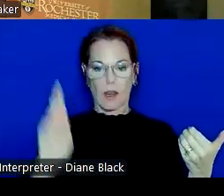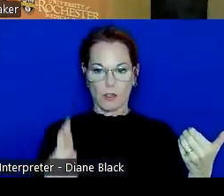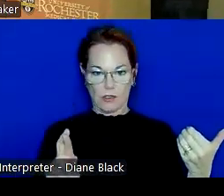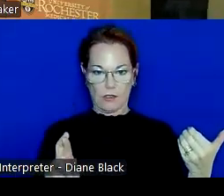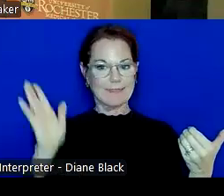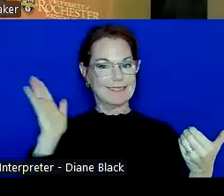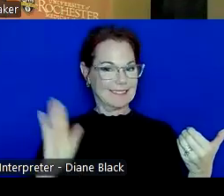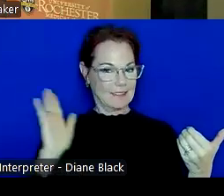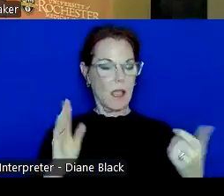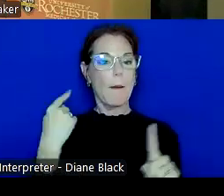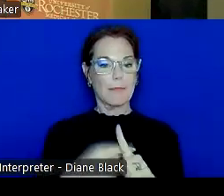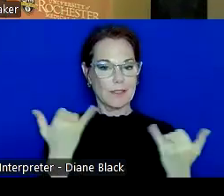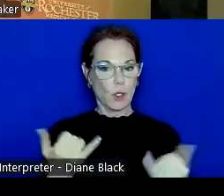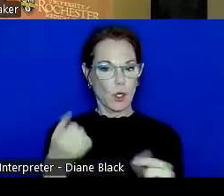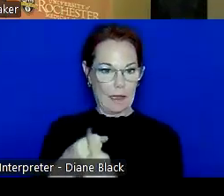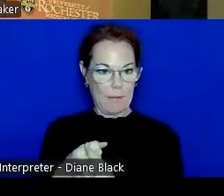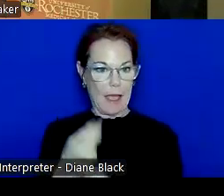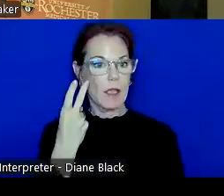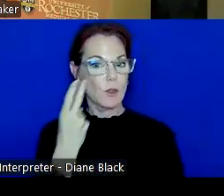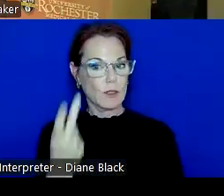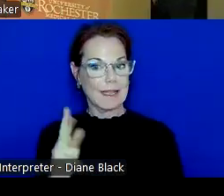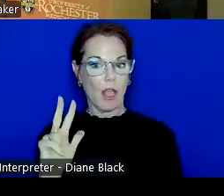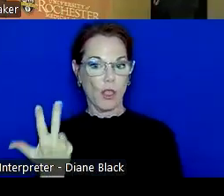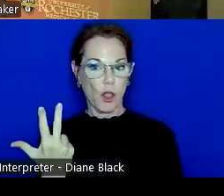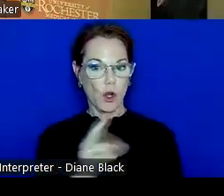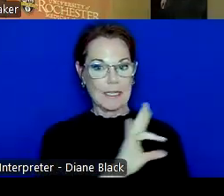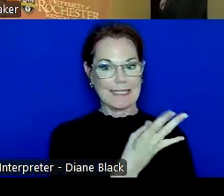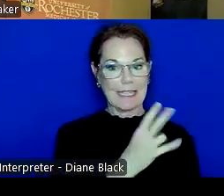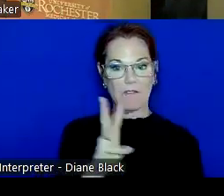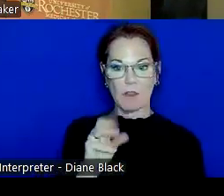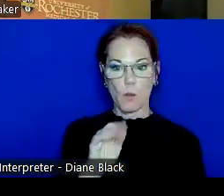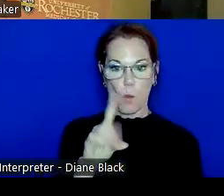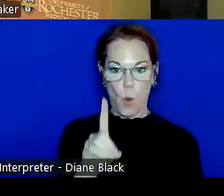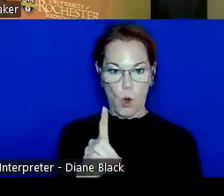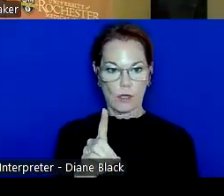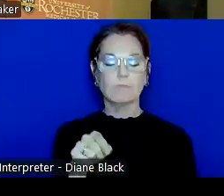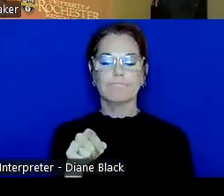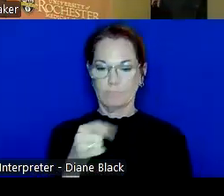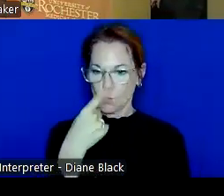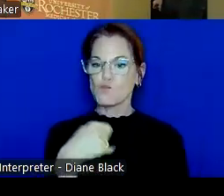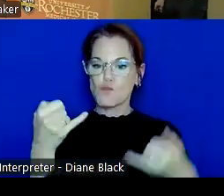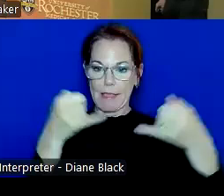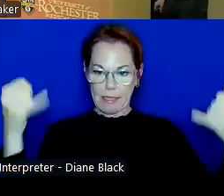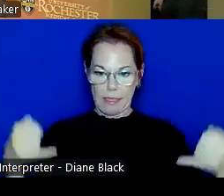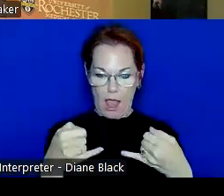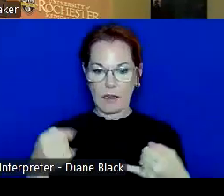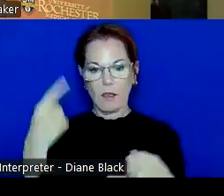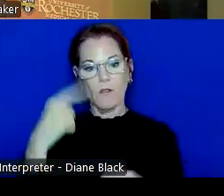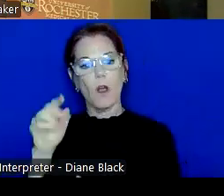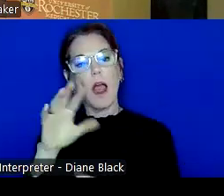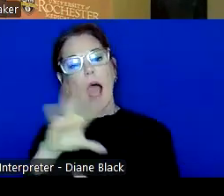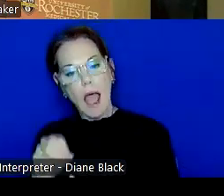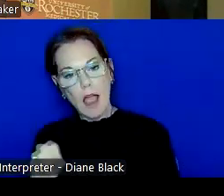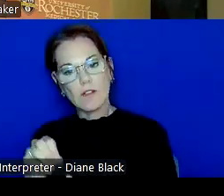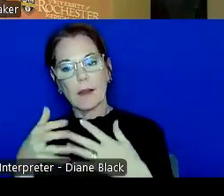see 2 neighborhoods, the 3rd and 7th wards, were the primary areas that were redlined in our community, where African Americans and other